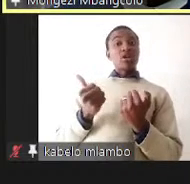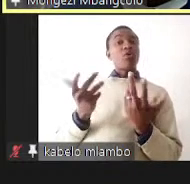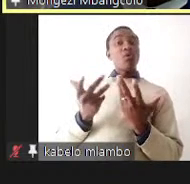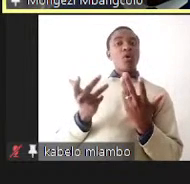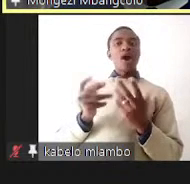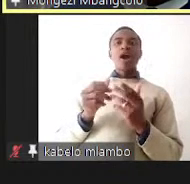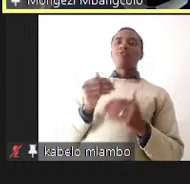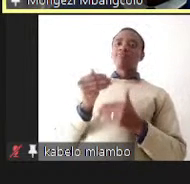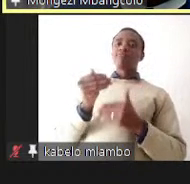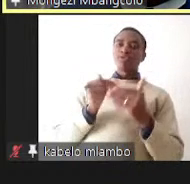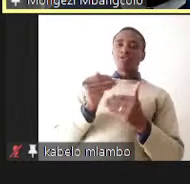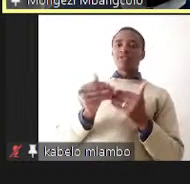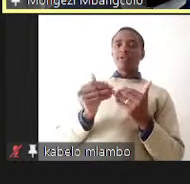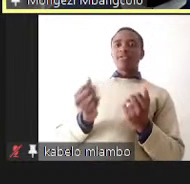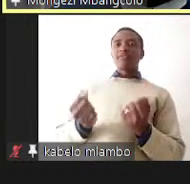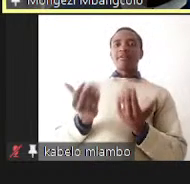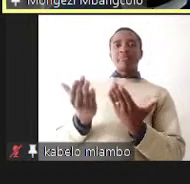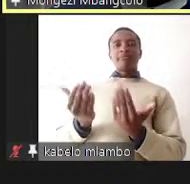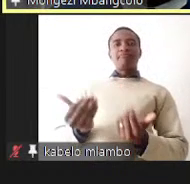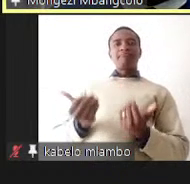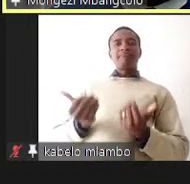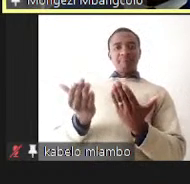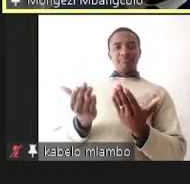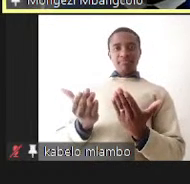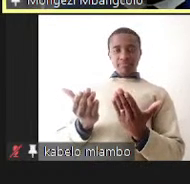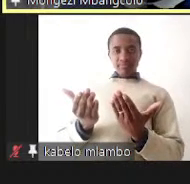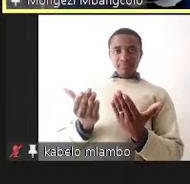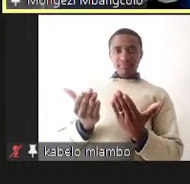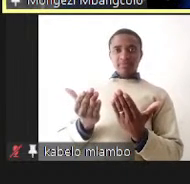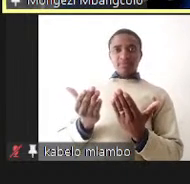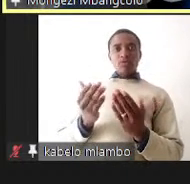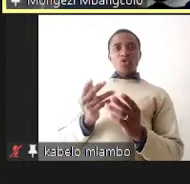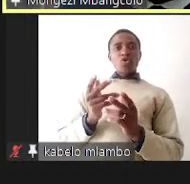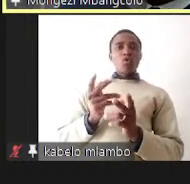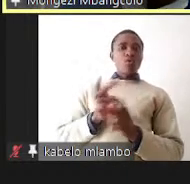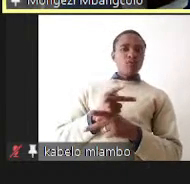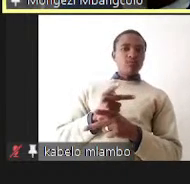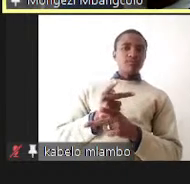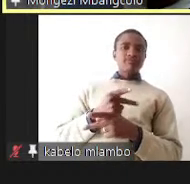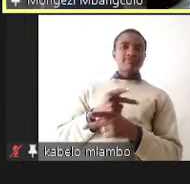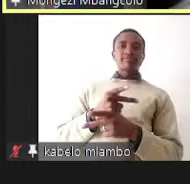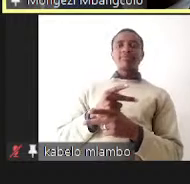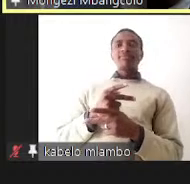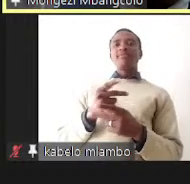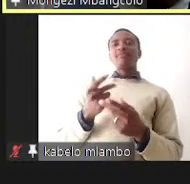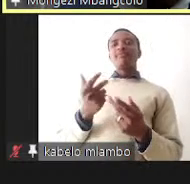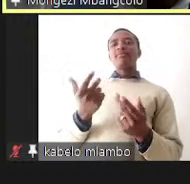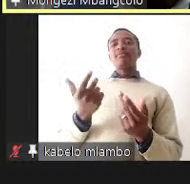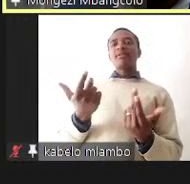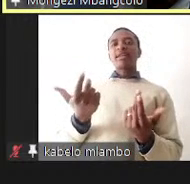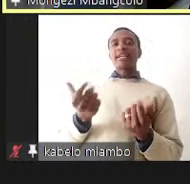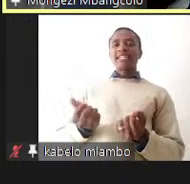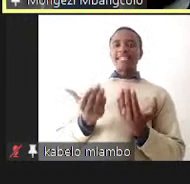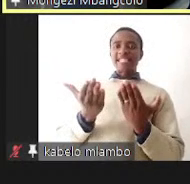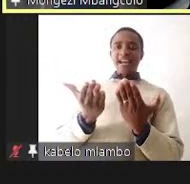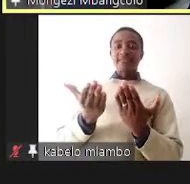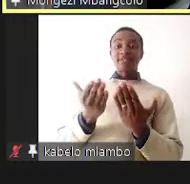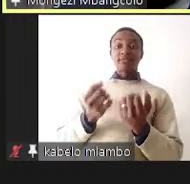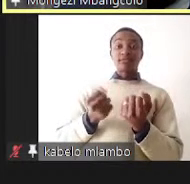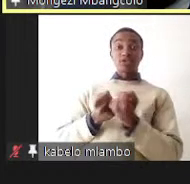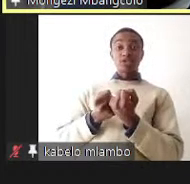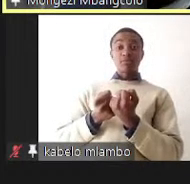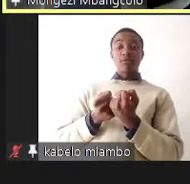supply in terms of the goods and services that may support this agricultural value chain.